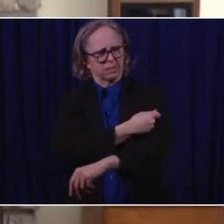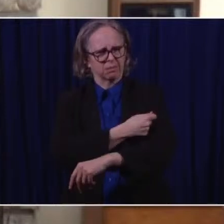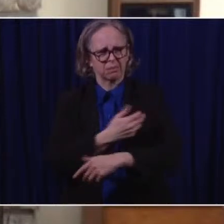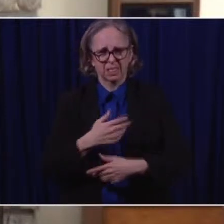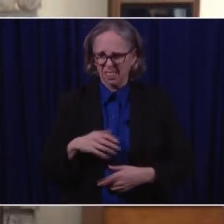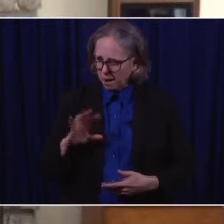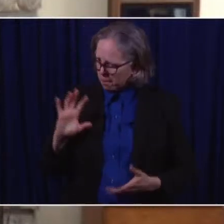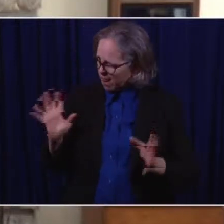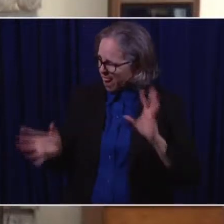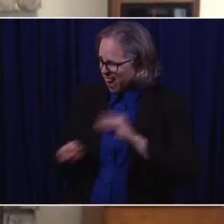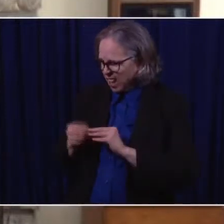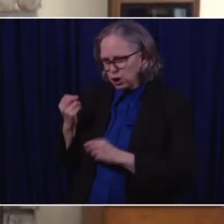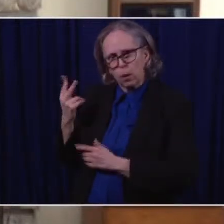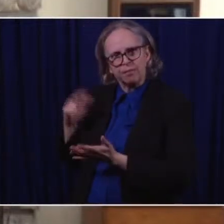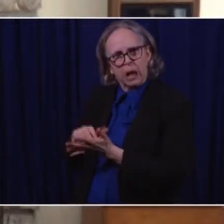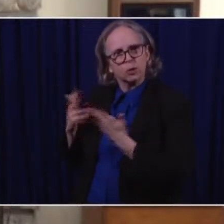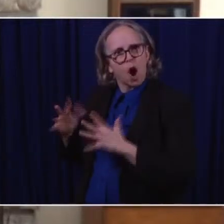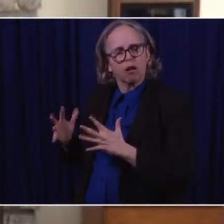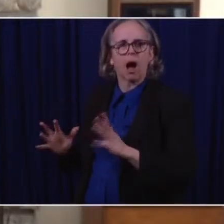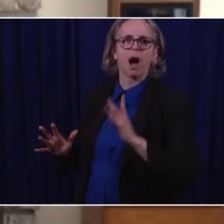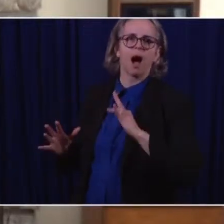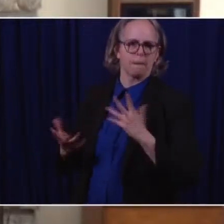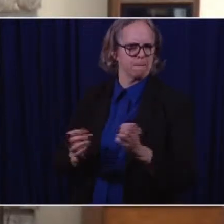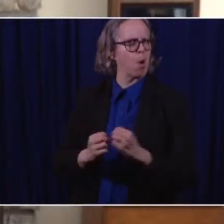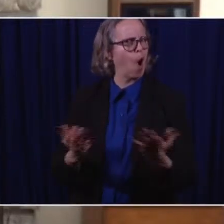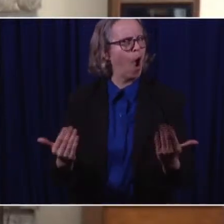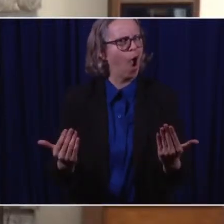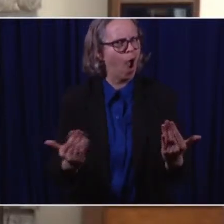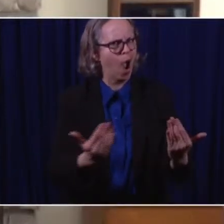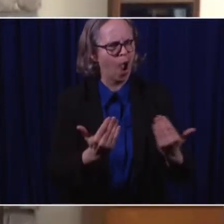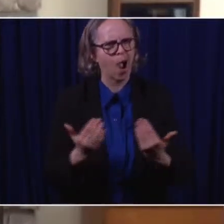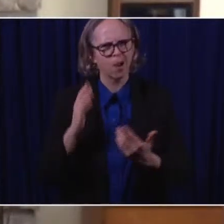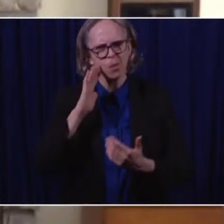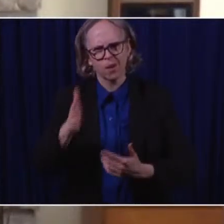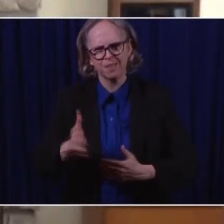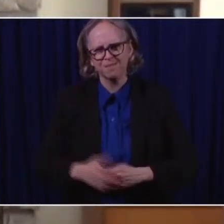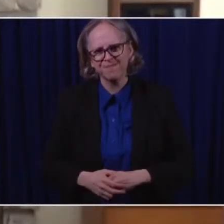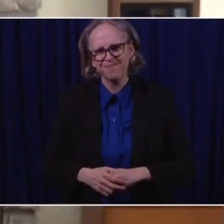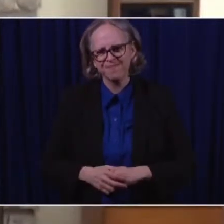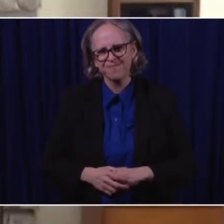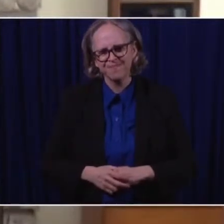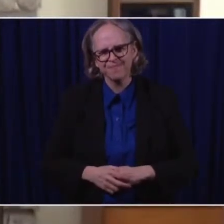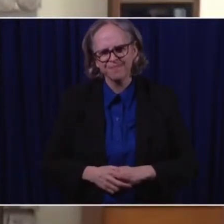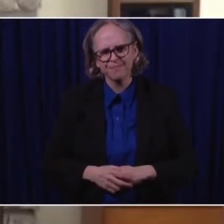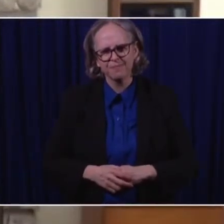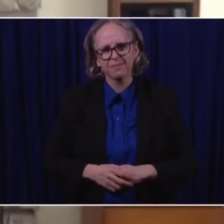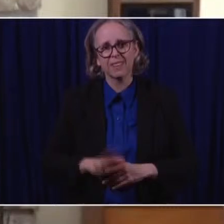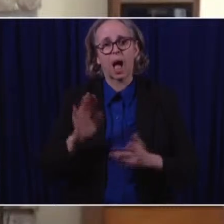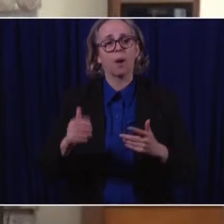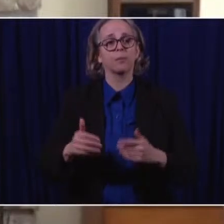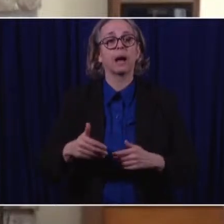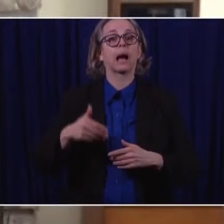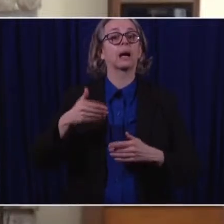Now, next week, Ohioans who have certain conditions, the same conditions we talked about,